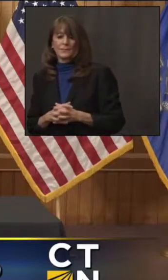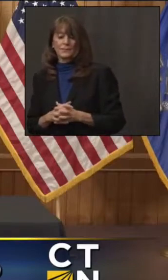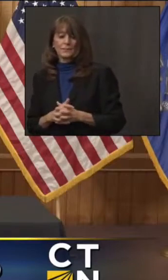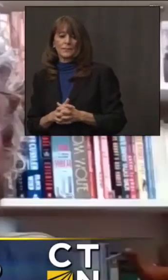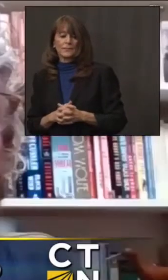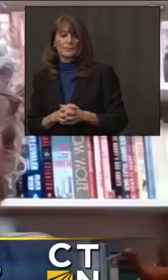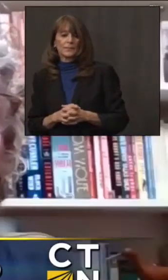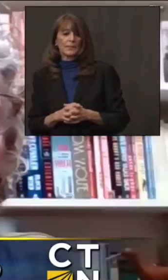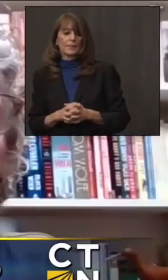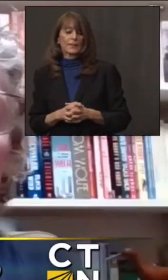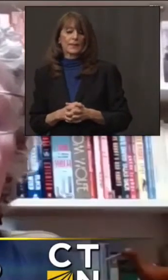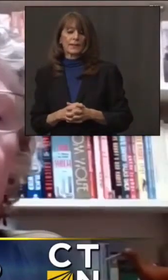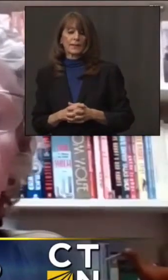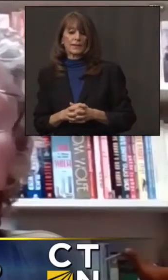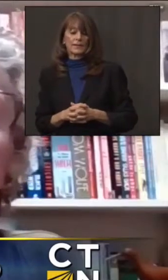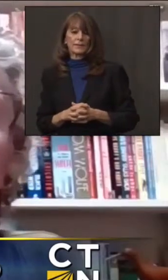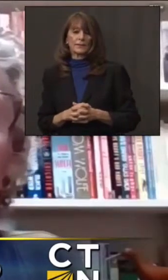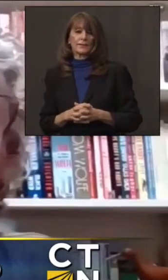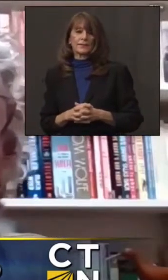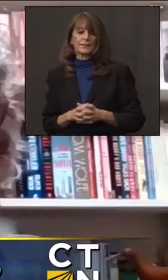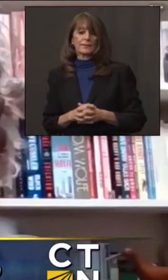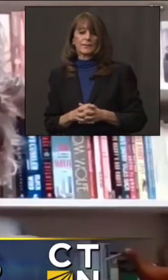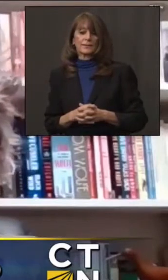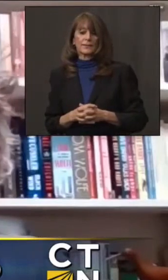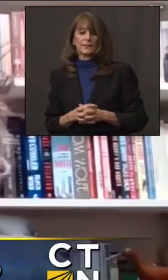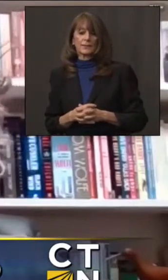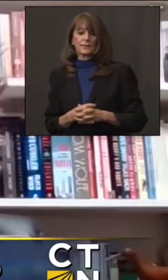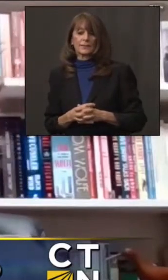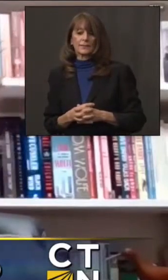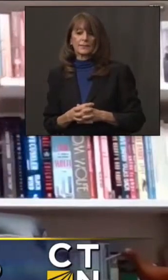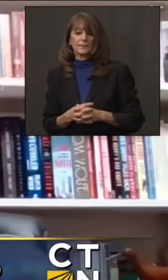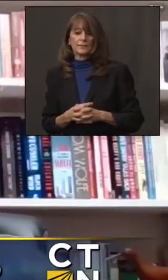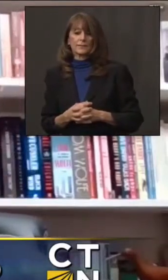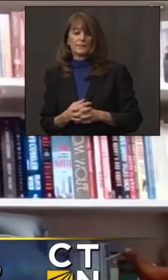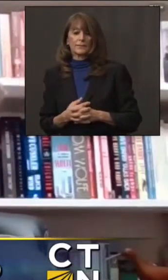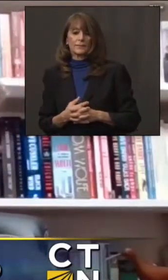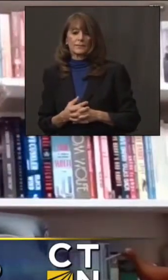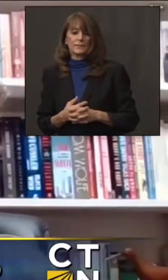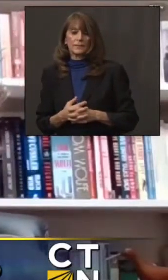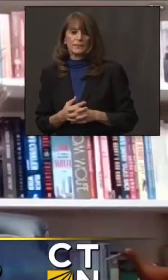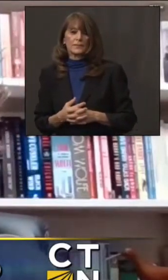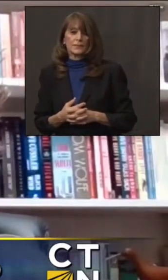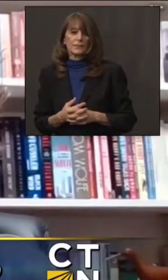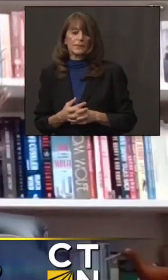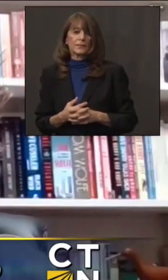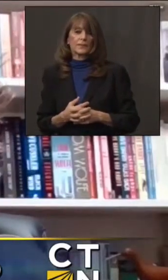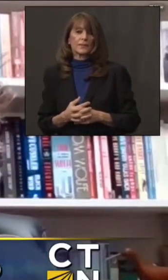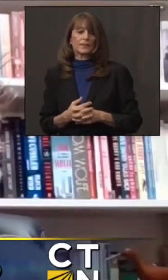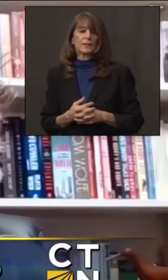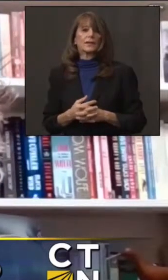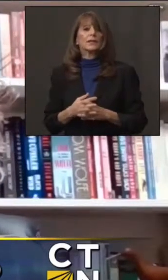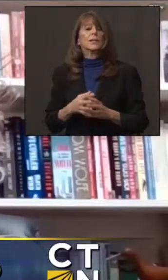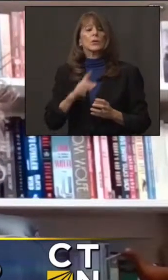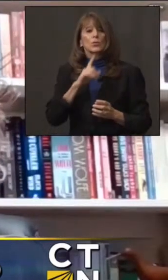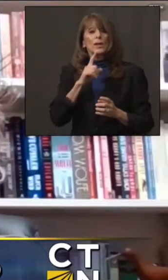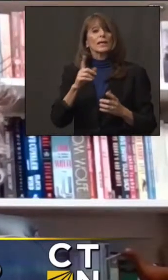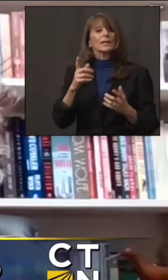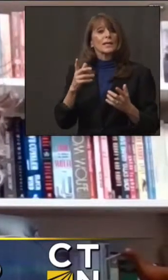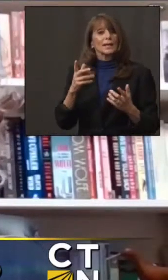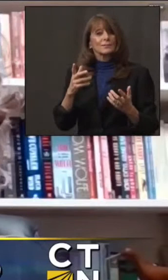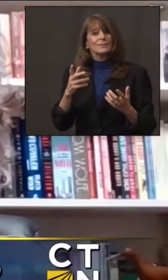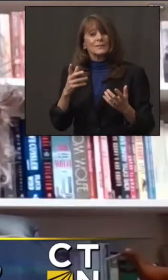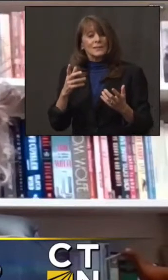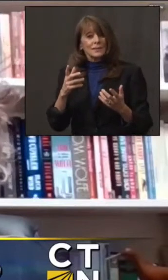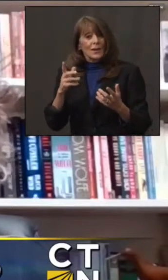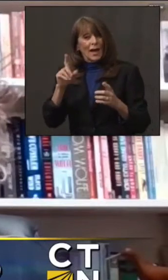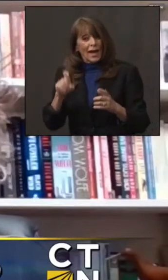So we're, much of that is, as the governor said, is dependent on supply and